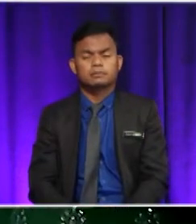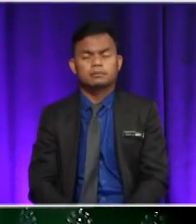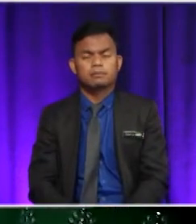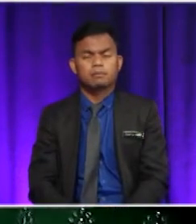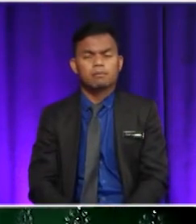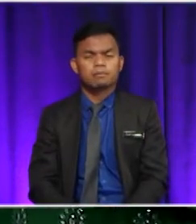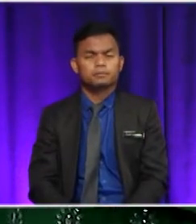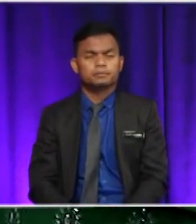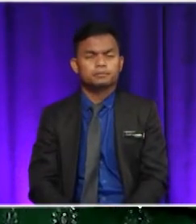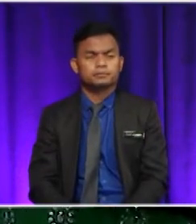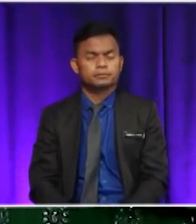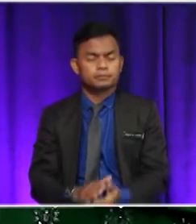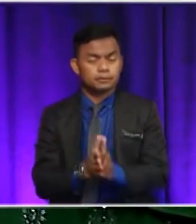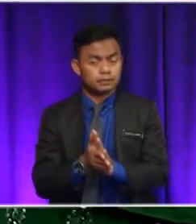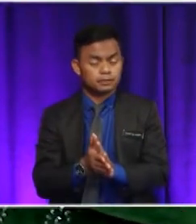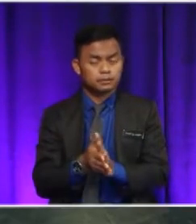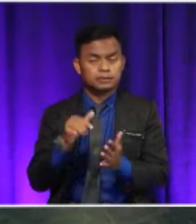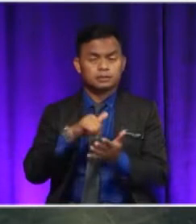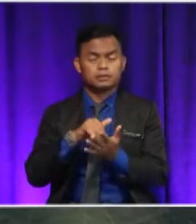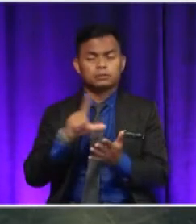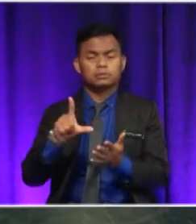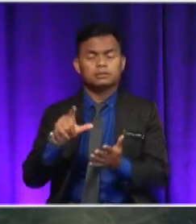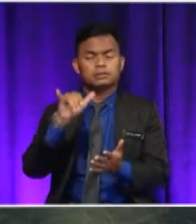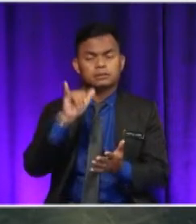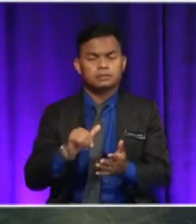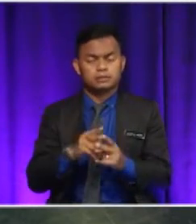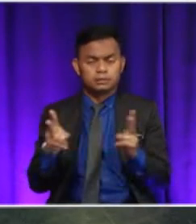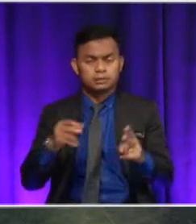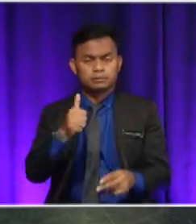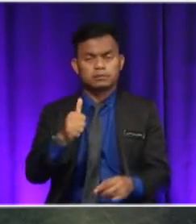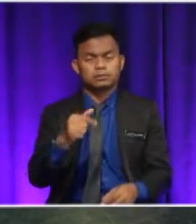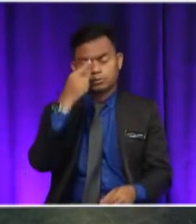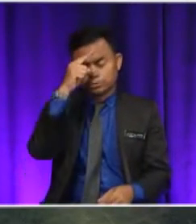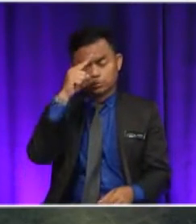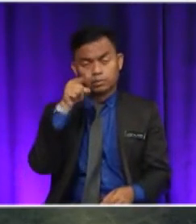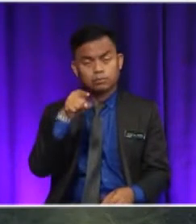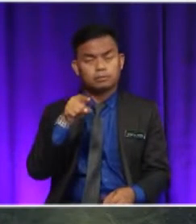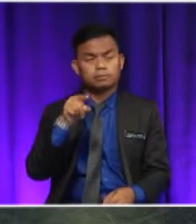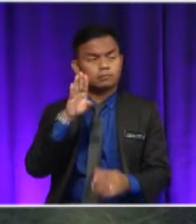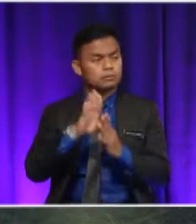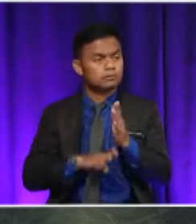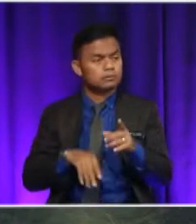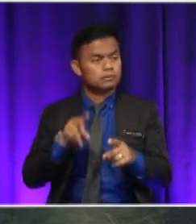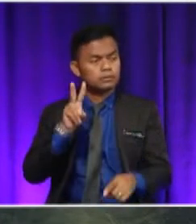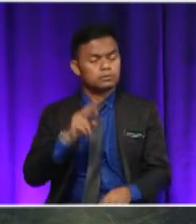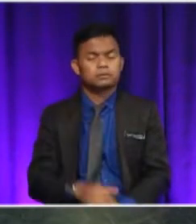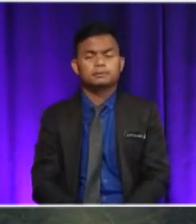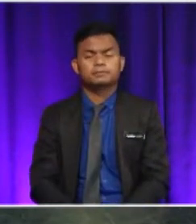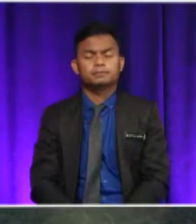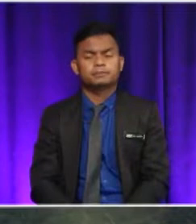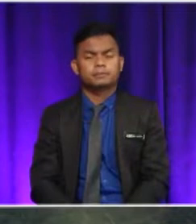Okay, so that's good job, well done to both of you. Next, we have question number